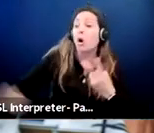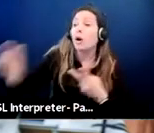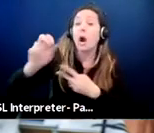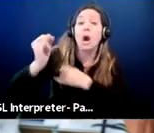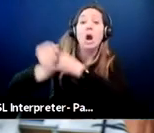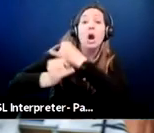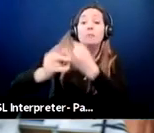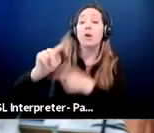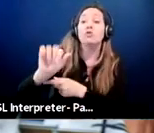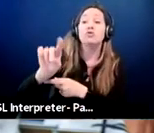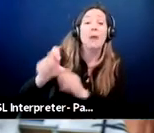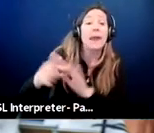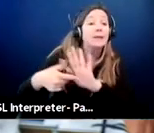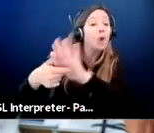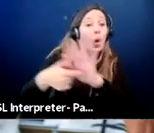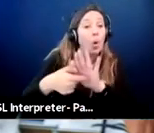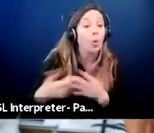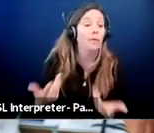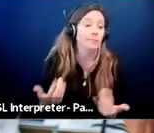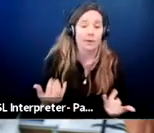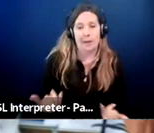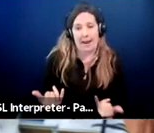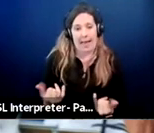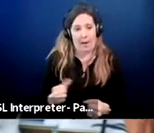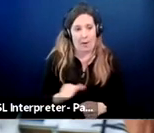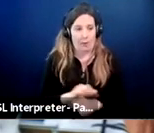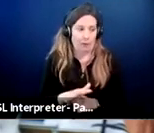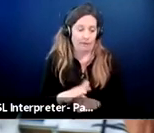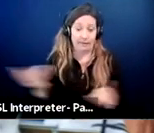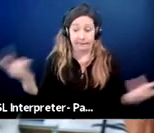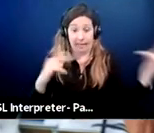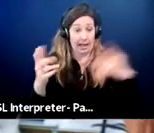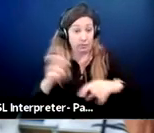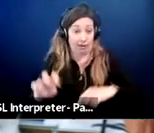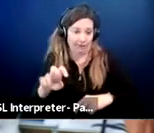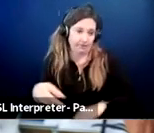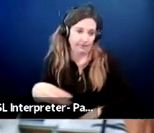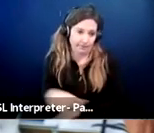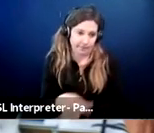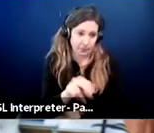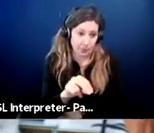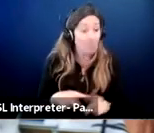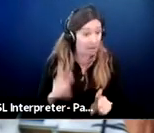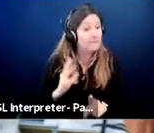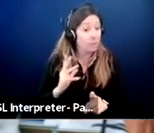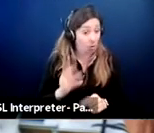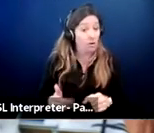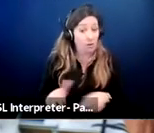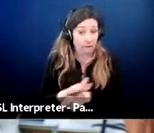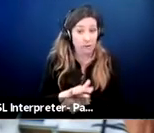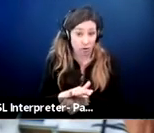shows. Right now, because it's COVID, they're not covering flights and travel, but used to cover those costs as well. If you